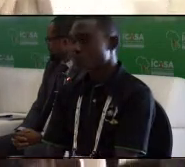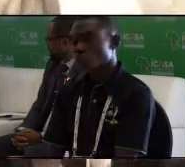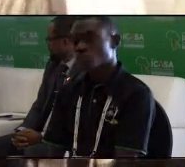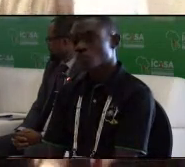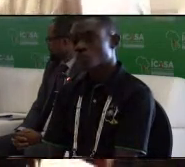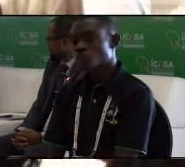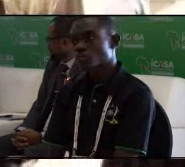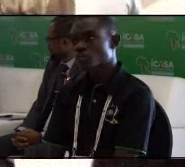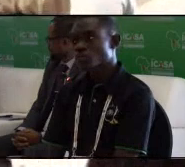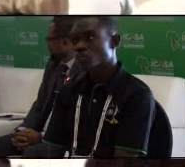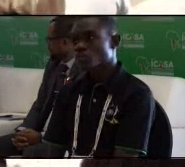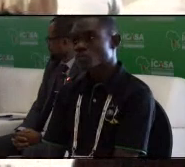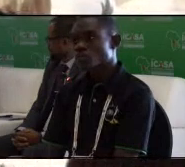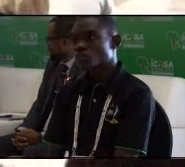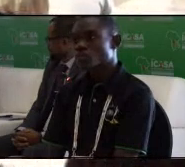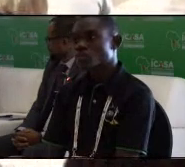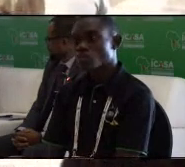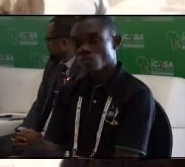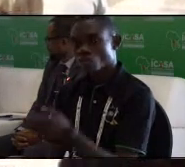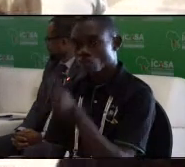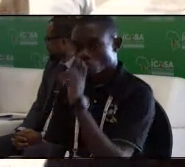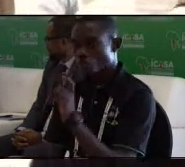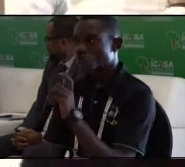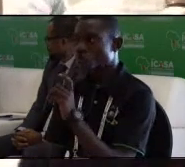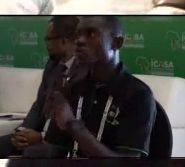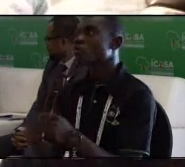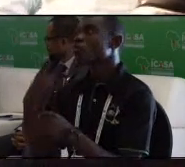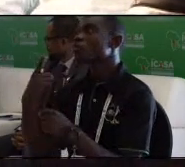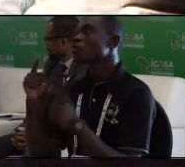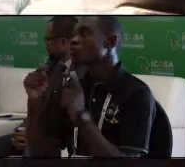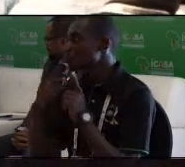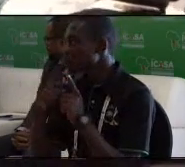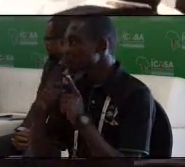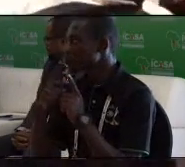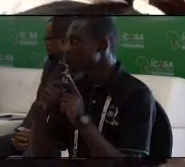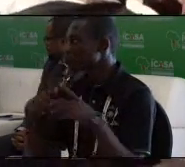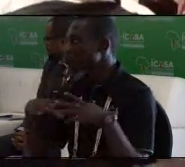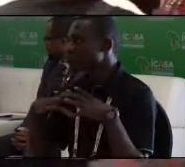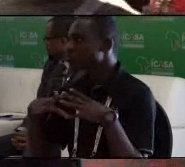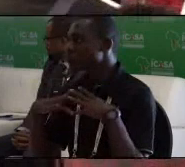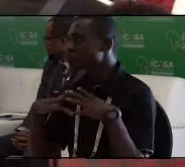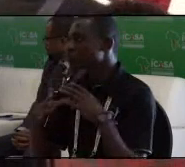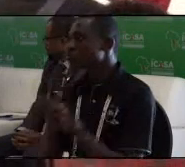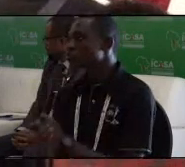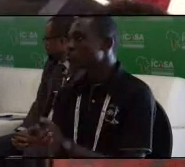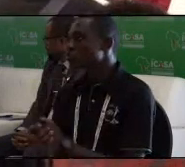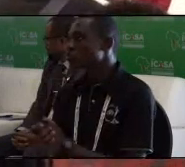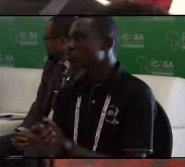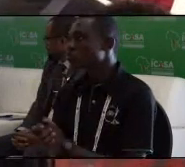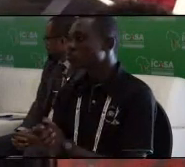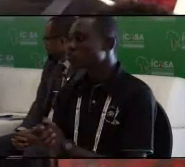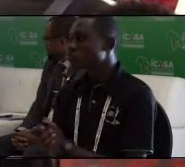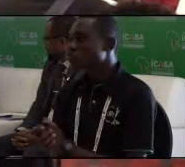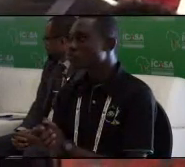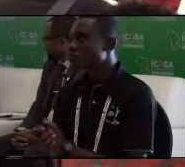to the audience as well to ask their question. Please prepare your questions. I'm asking one last question because we touched on a very important point: supply